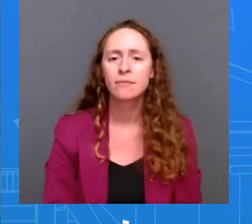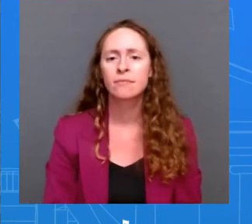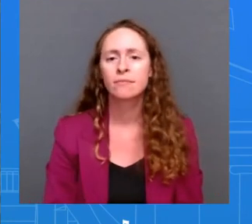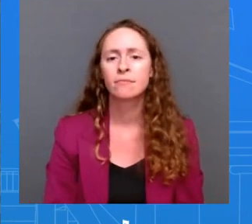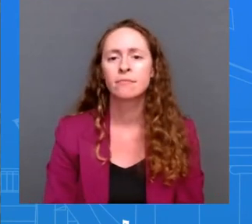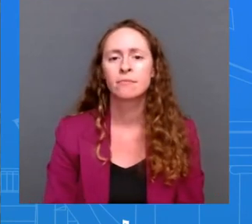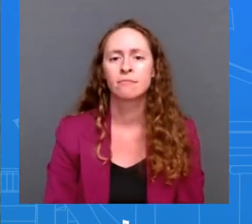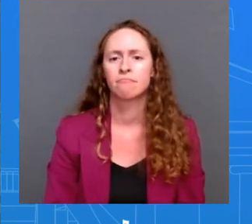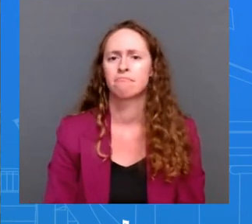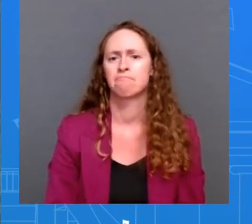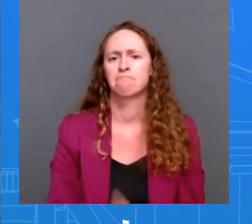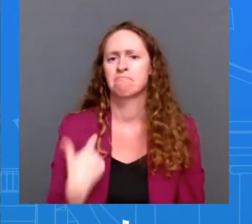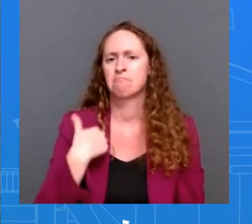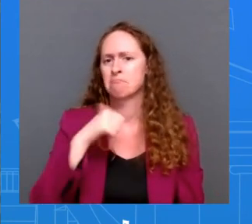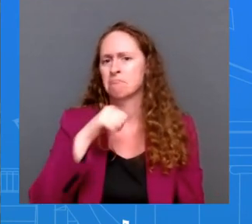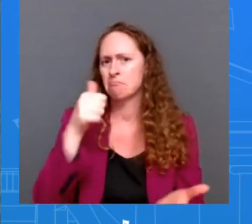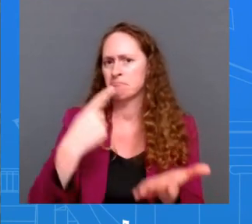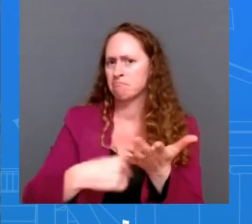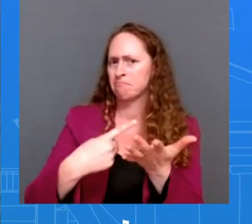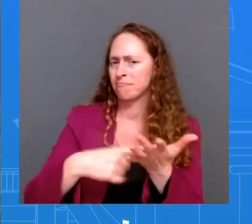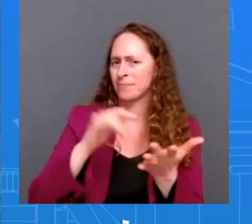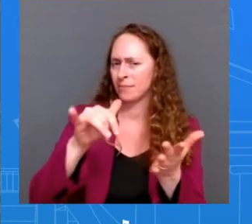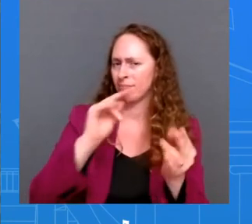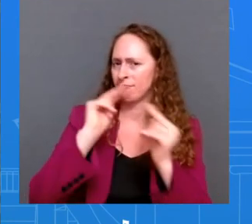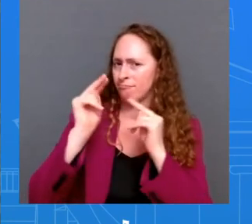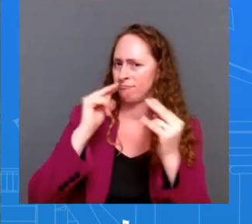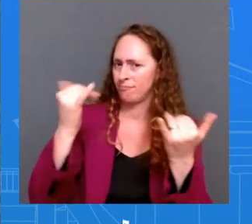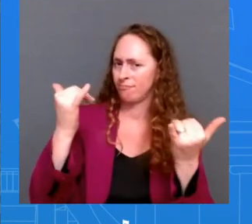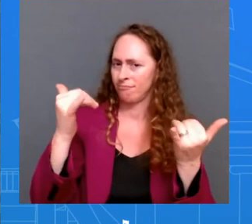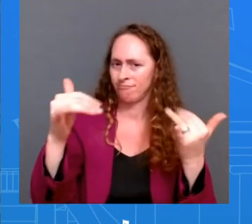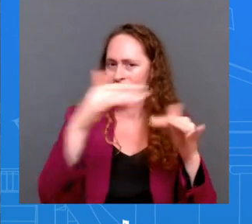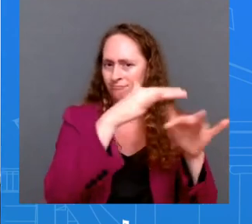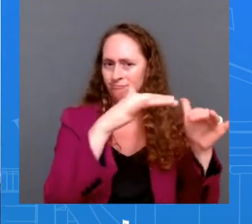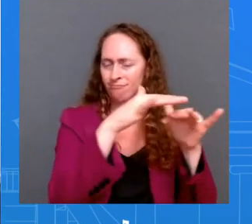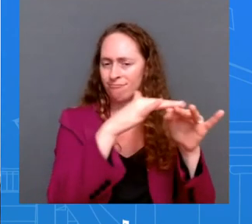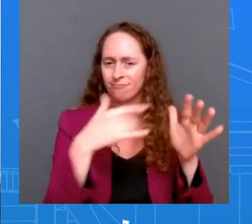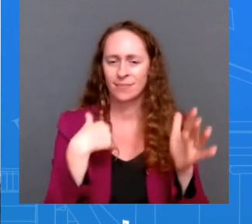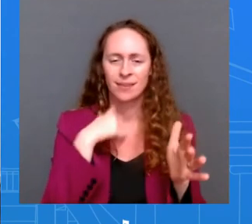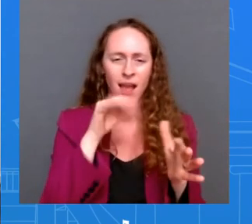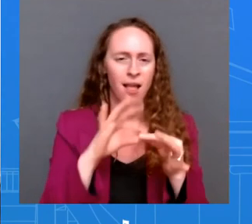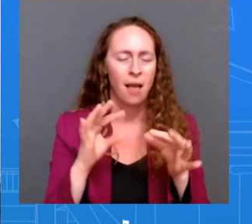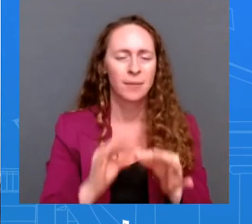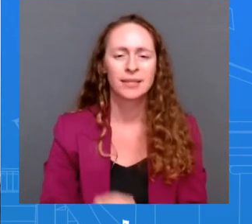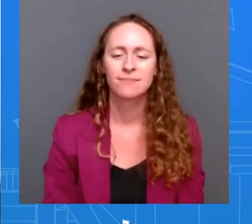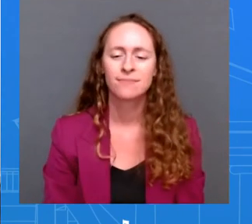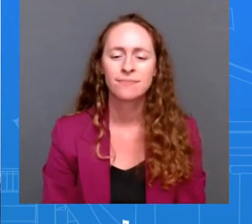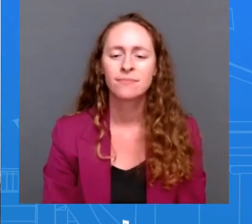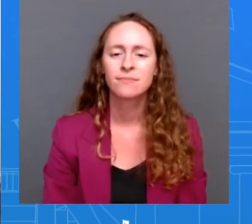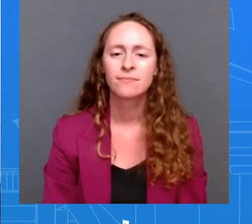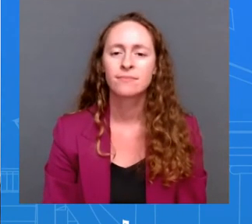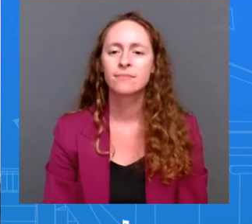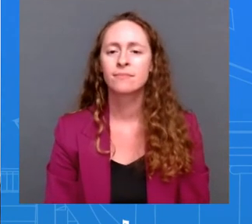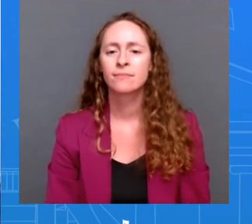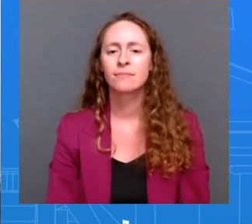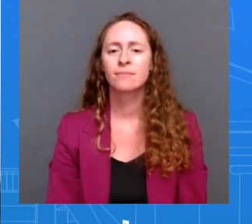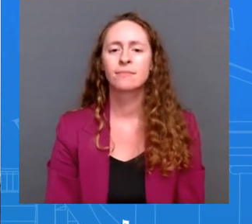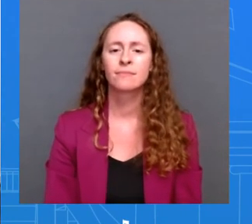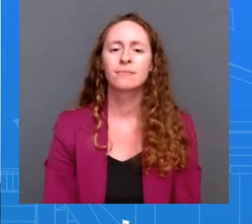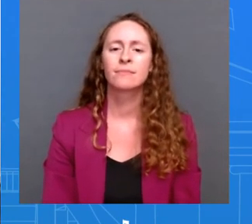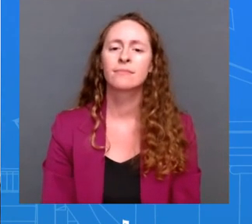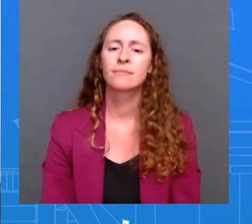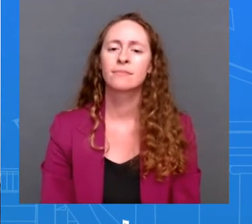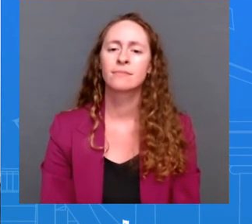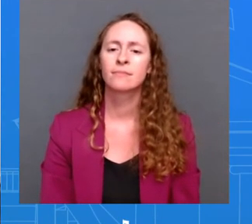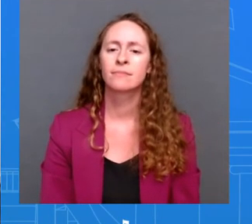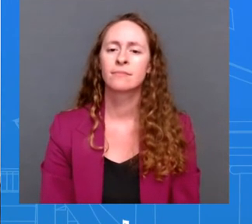are happening in Congress. I'm just not going to speak to that from here. Can I quickly get you to respond to the Peter Meyer situation? He's one of the 10 Republicans